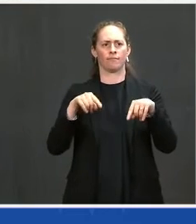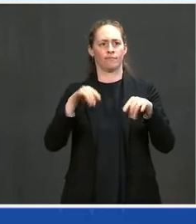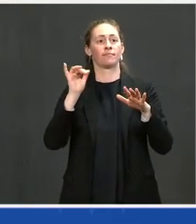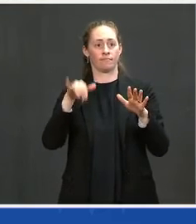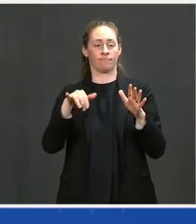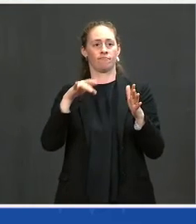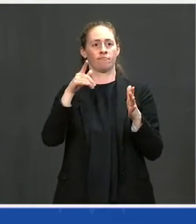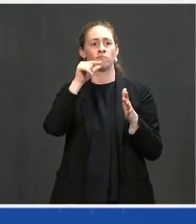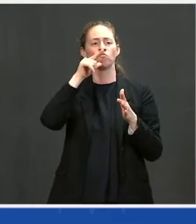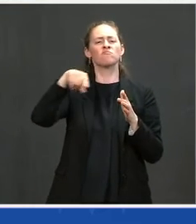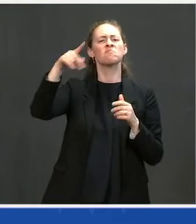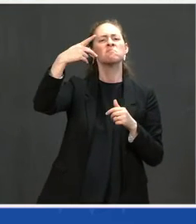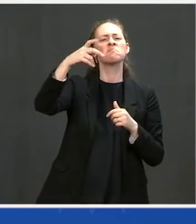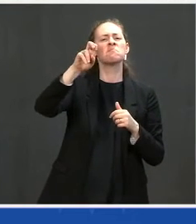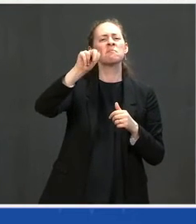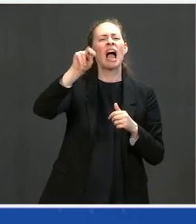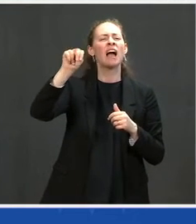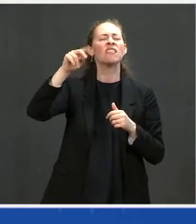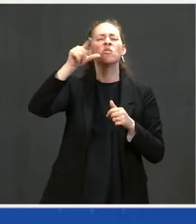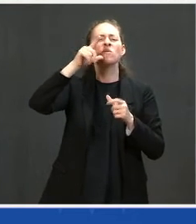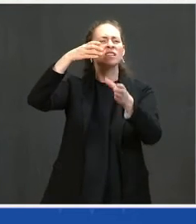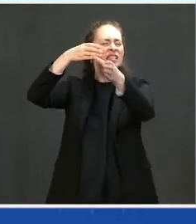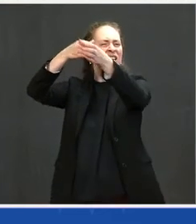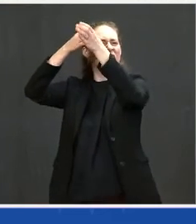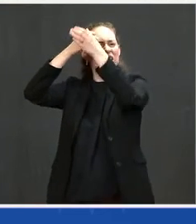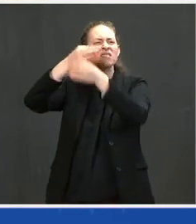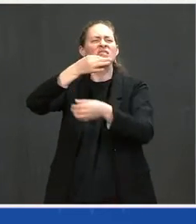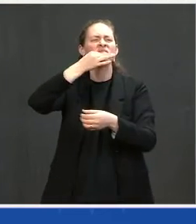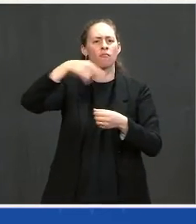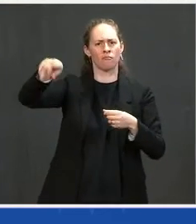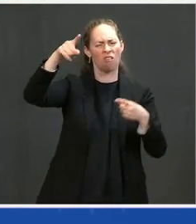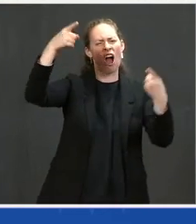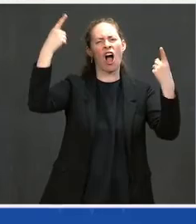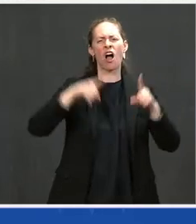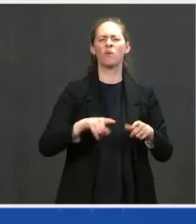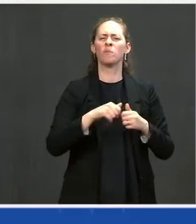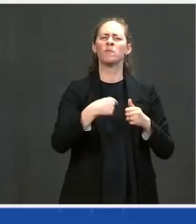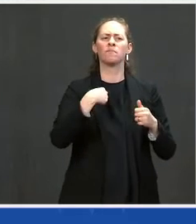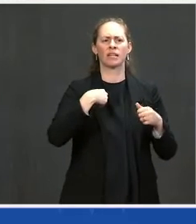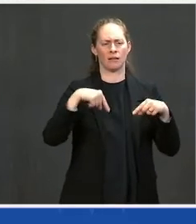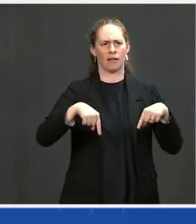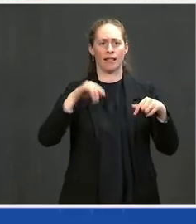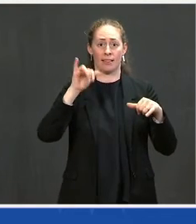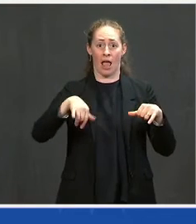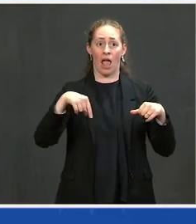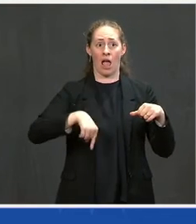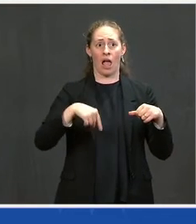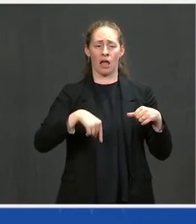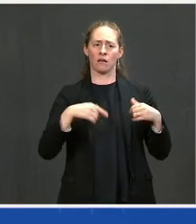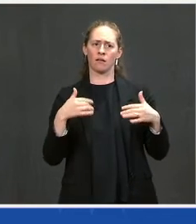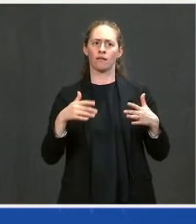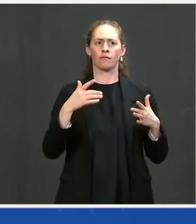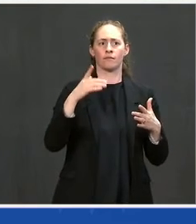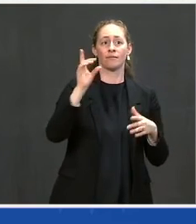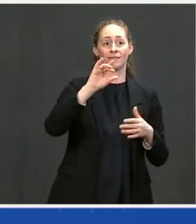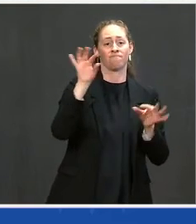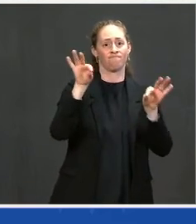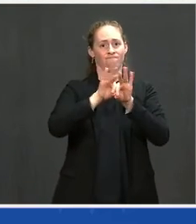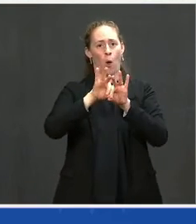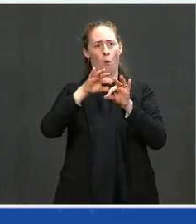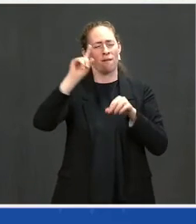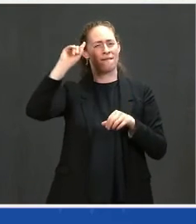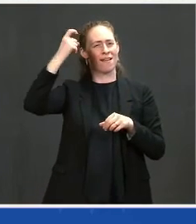country, that this is a battle between the utility of democracies in the 21st century